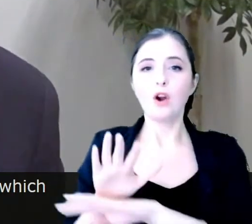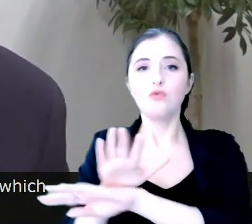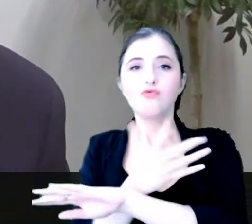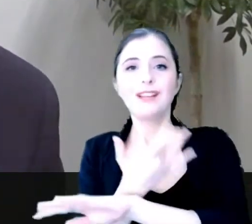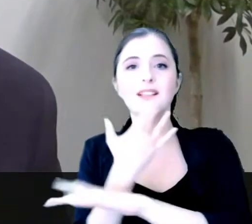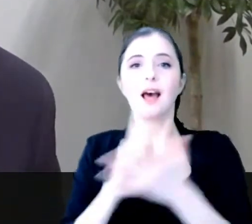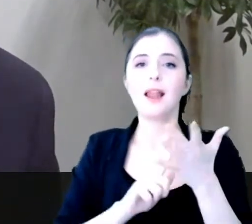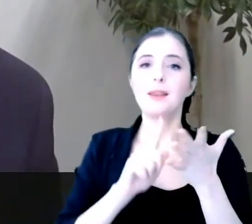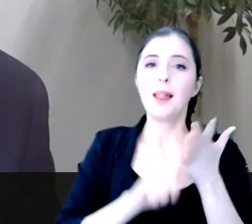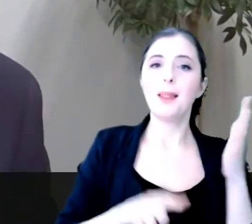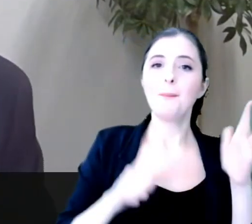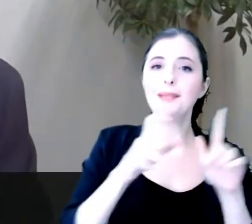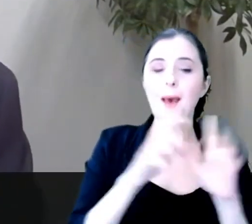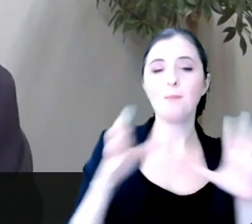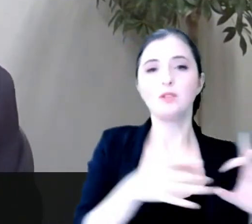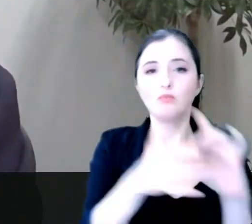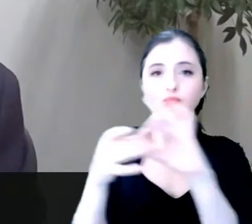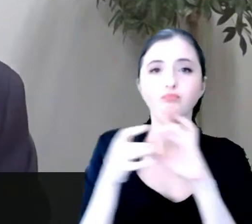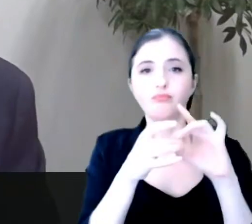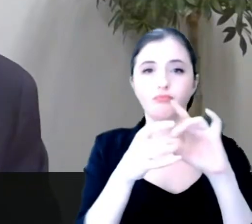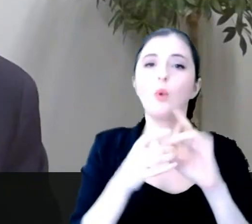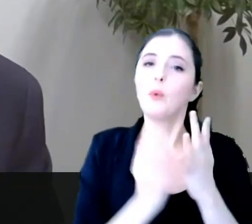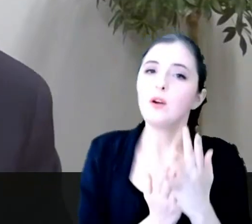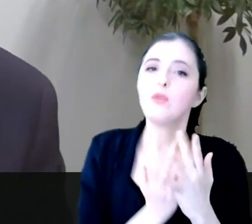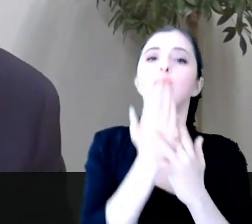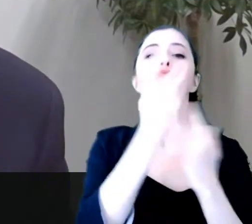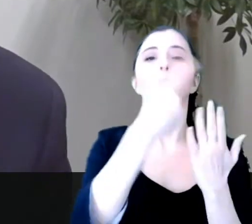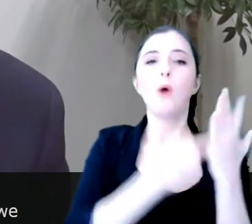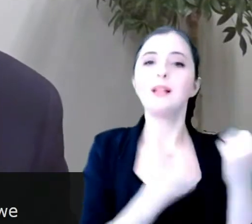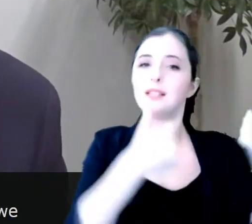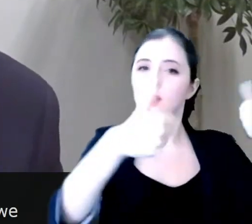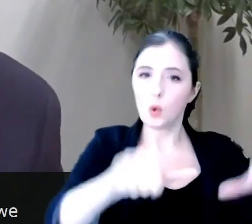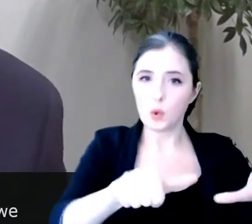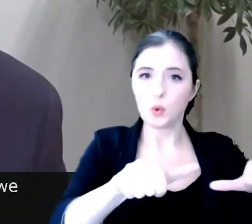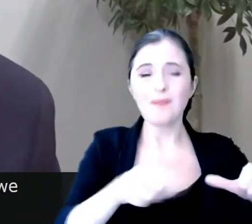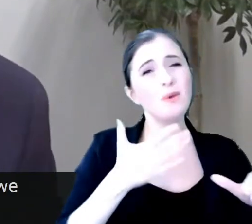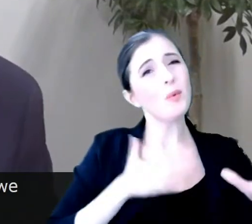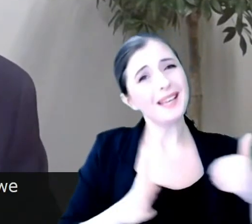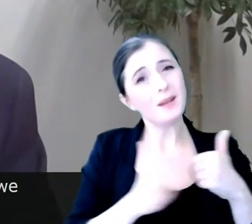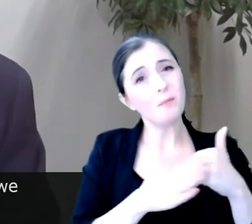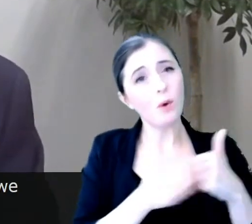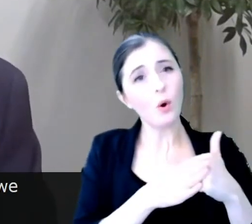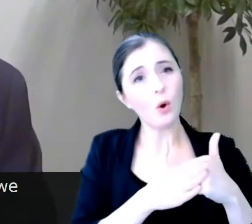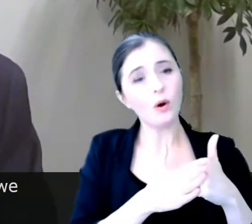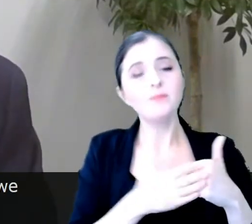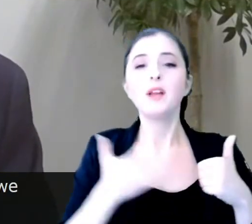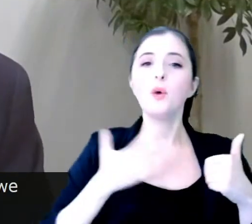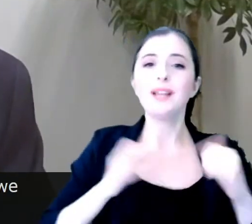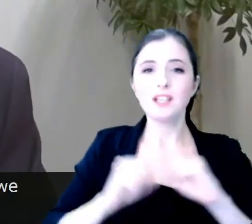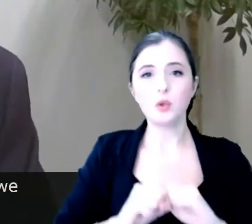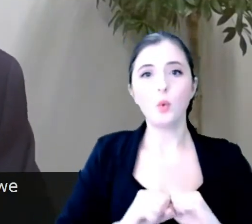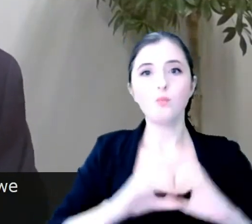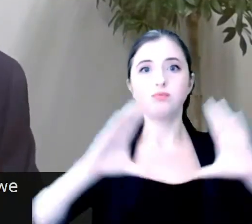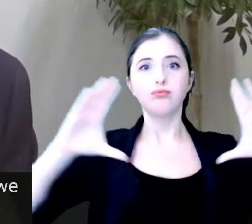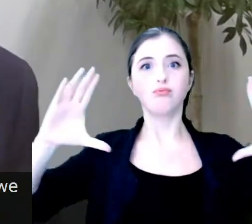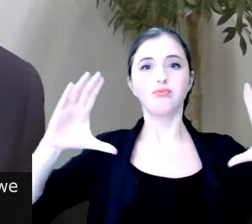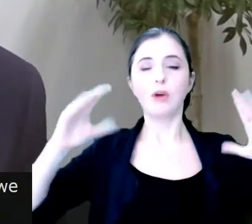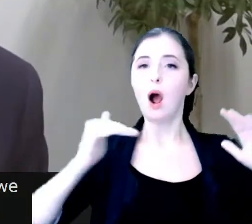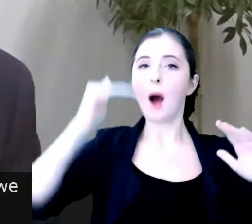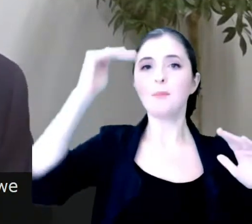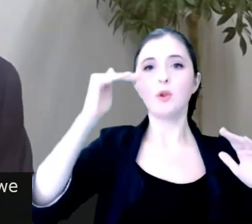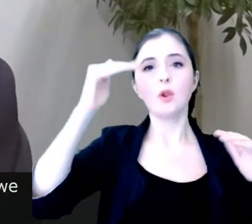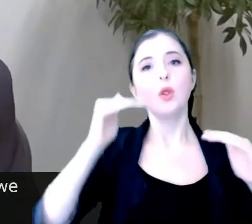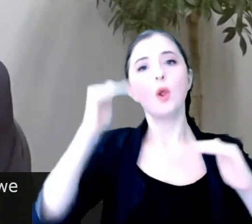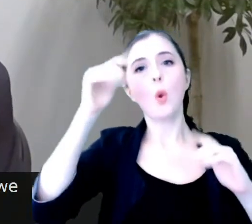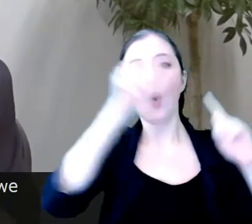to go further. You're spot on, Tim. We've got to extend the ultra-low emission zone up to the North Circular and South Circular. We've got to lobby the